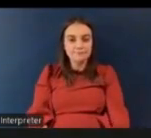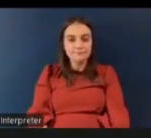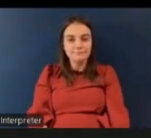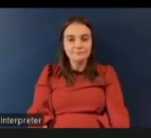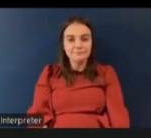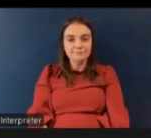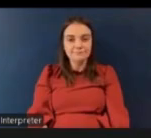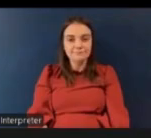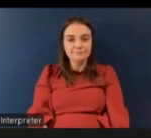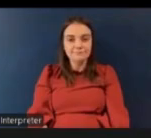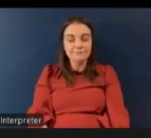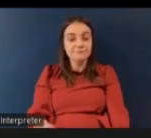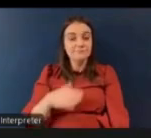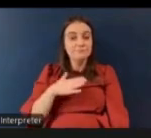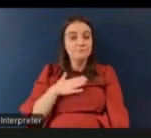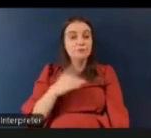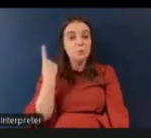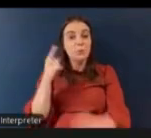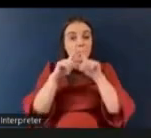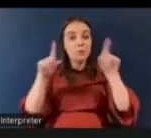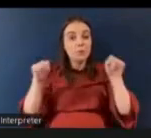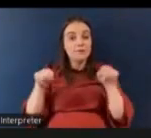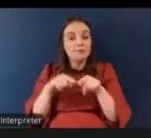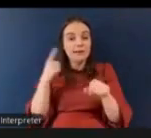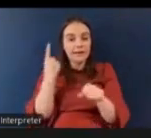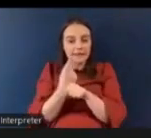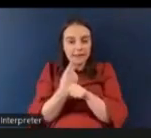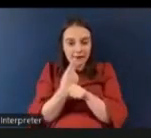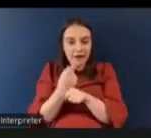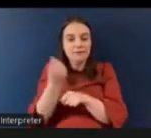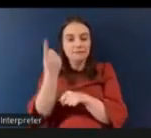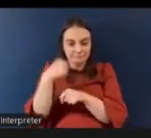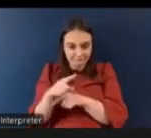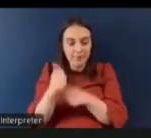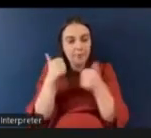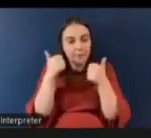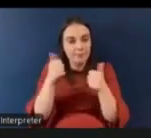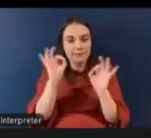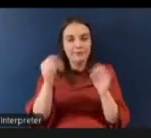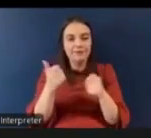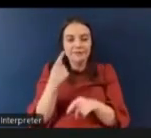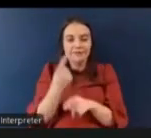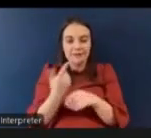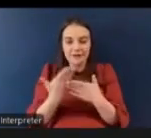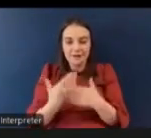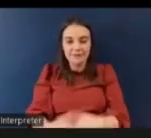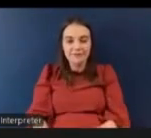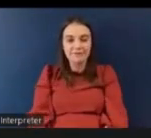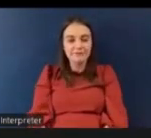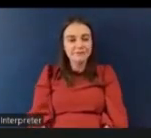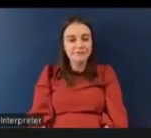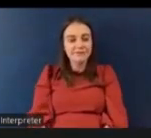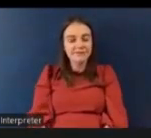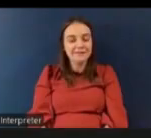And there's just one slide in the chat so far, Vanessa. Oh, they're both in there now. Thank you.